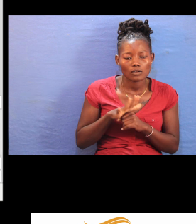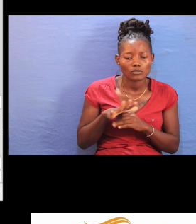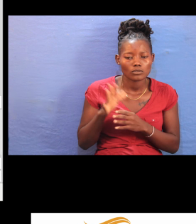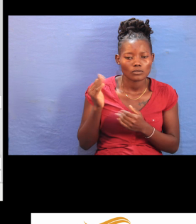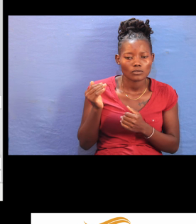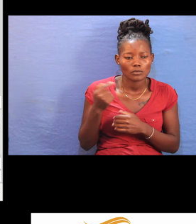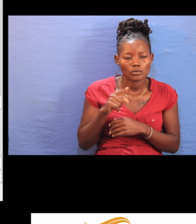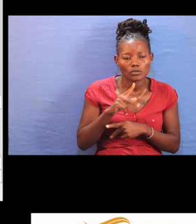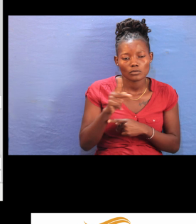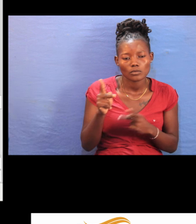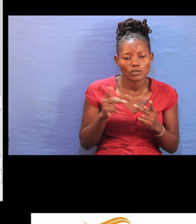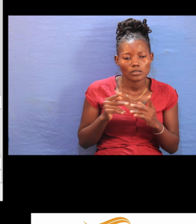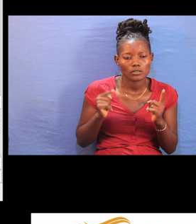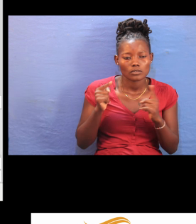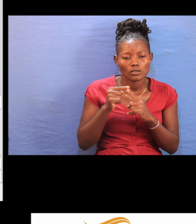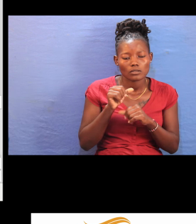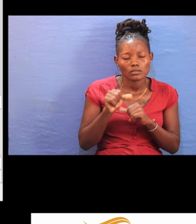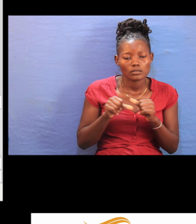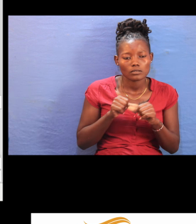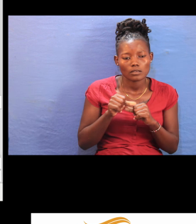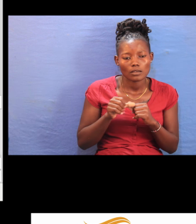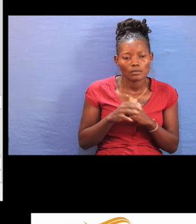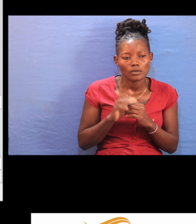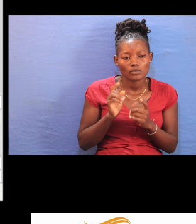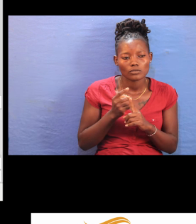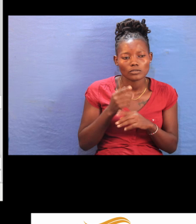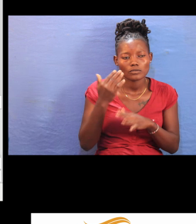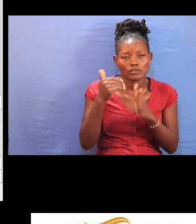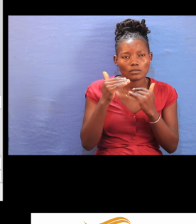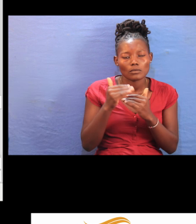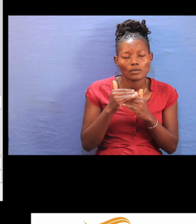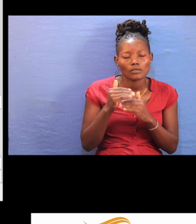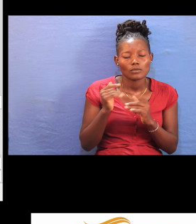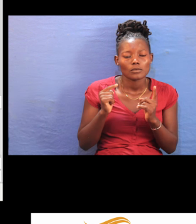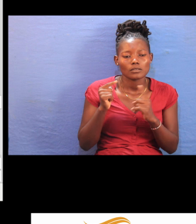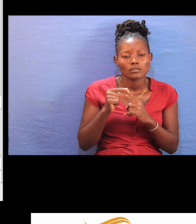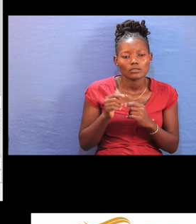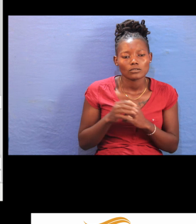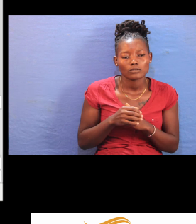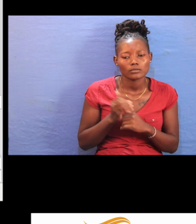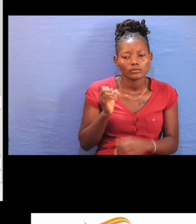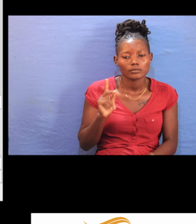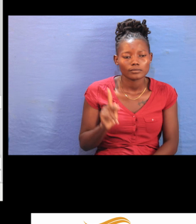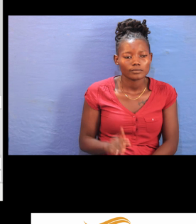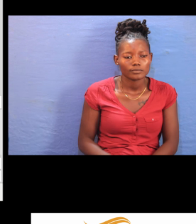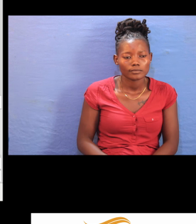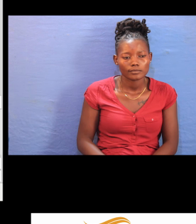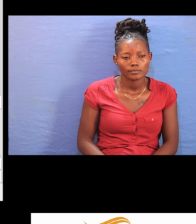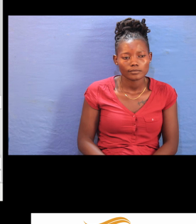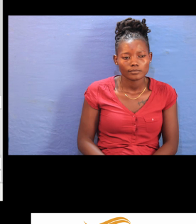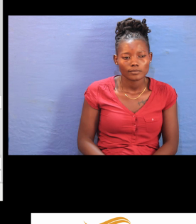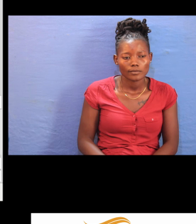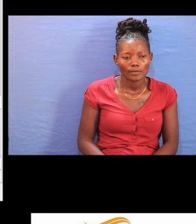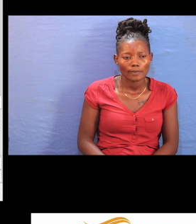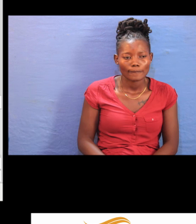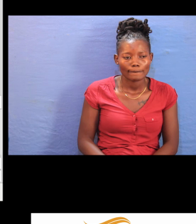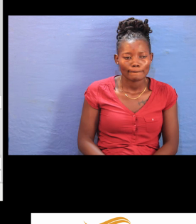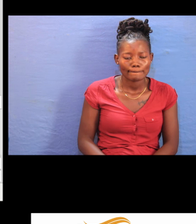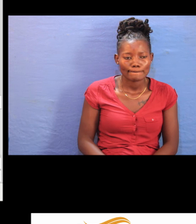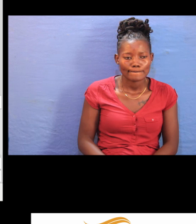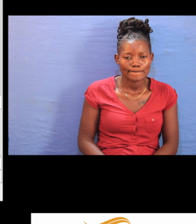Process goals have all the advantages of performance goals. Okay. So those are the ones that we really